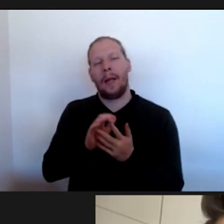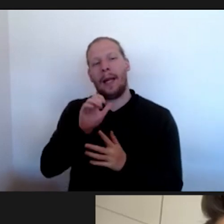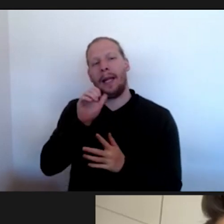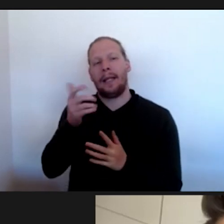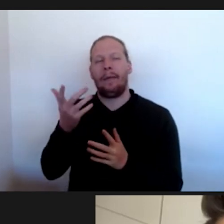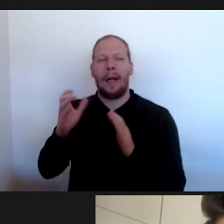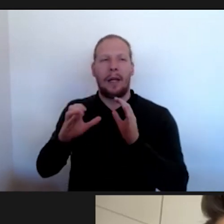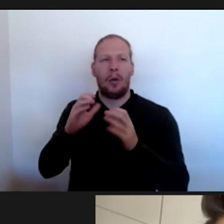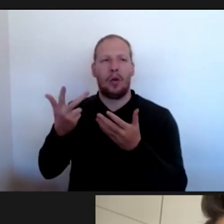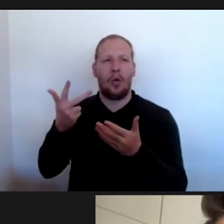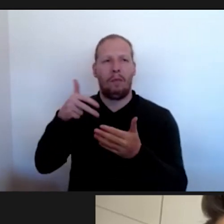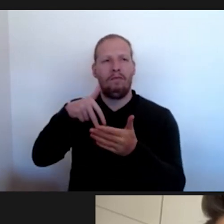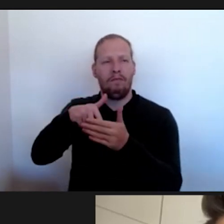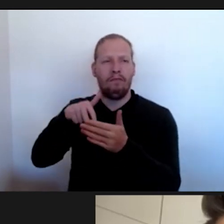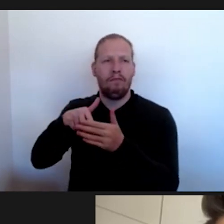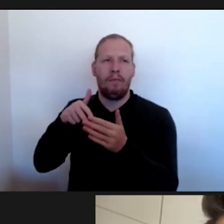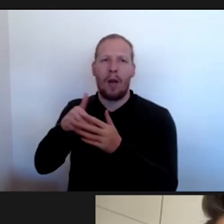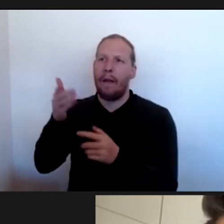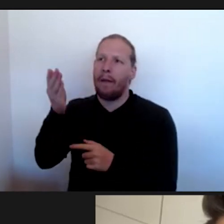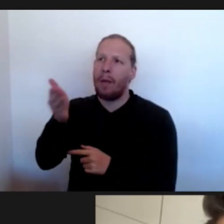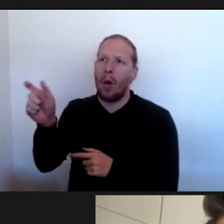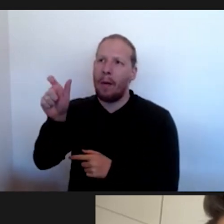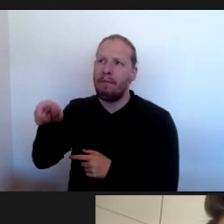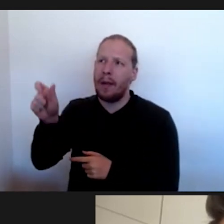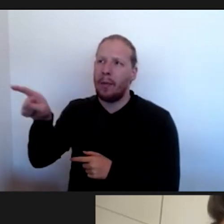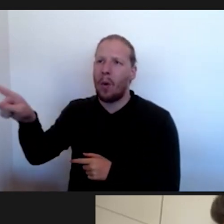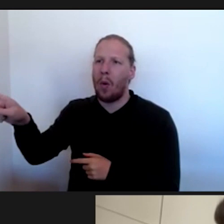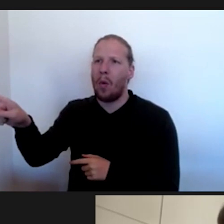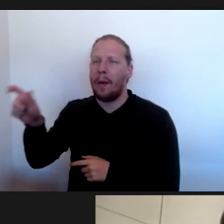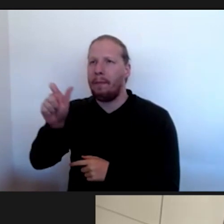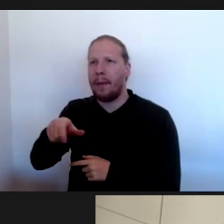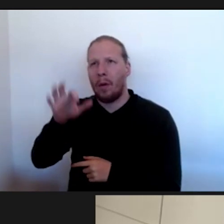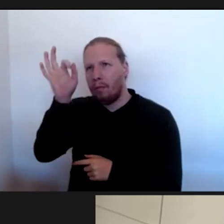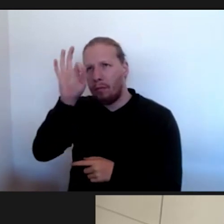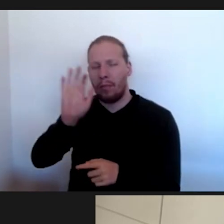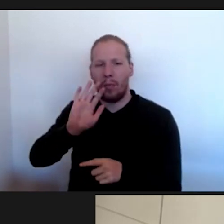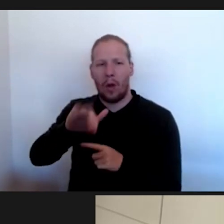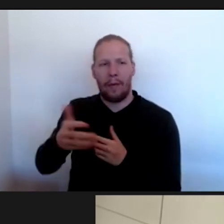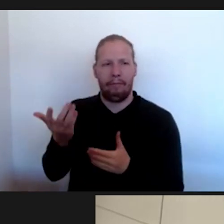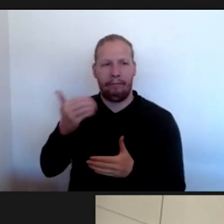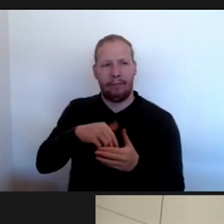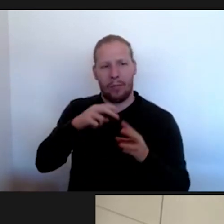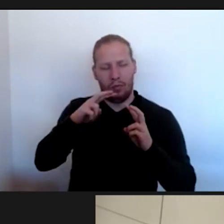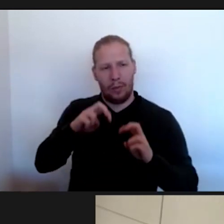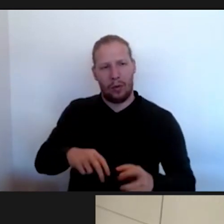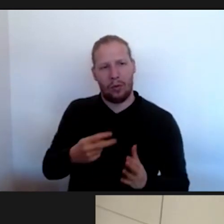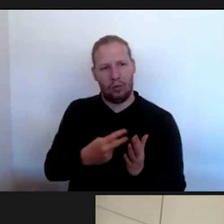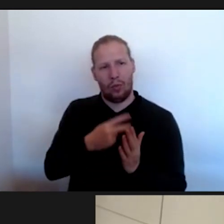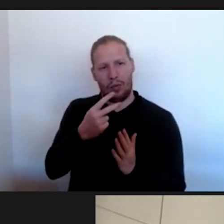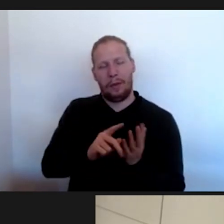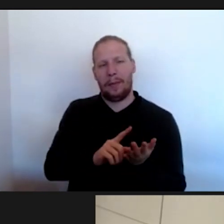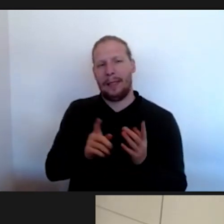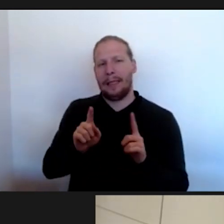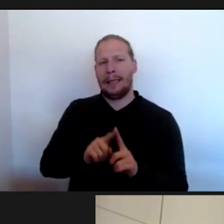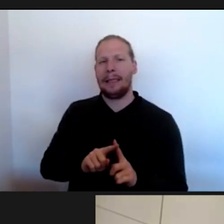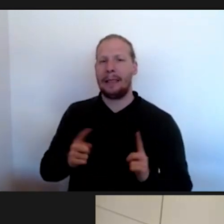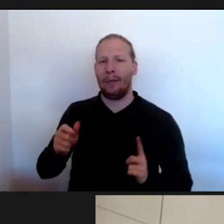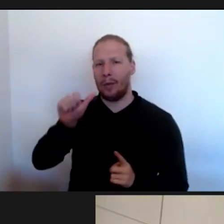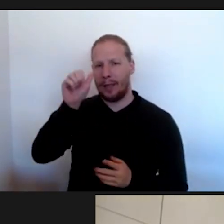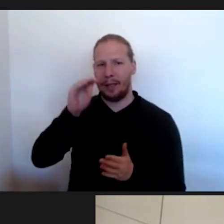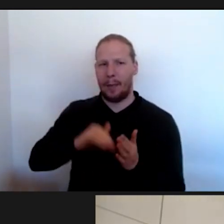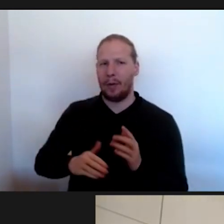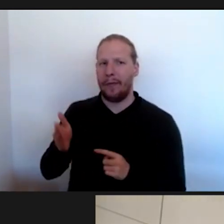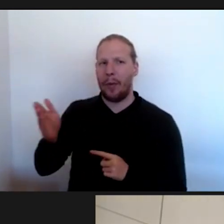never participated in a research project, for them it's a total different area. So they're very beginners. So it just